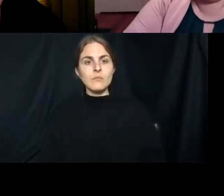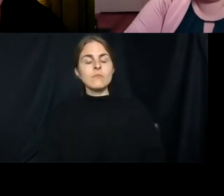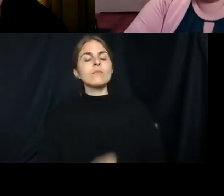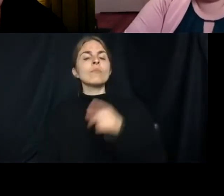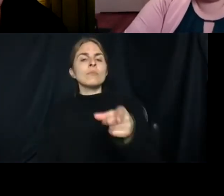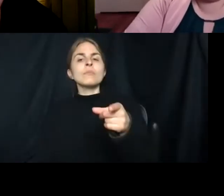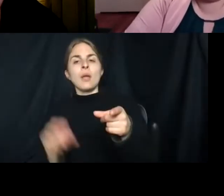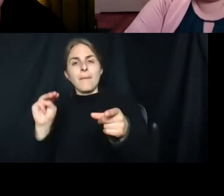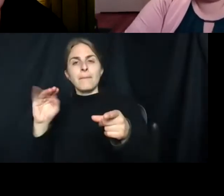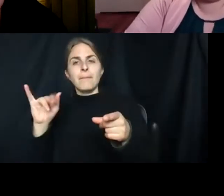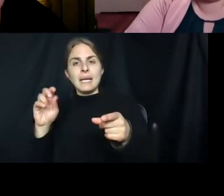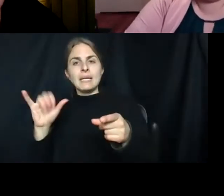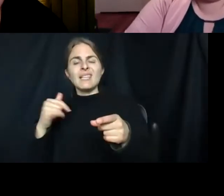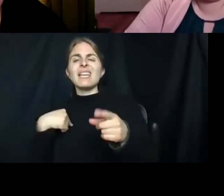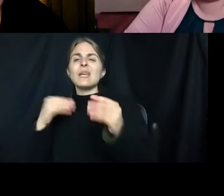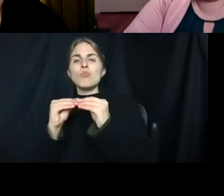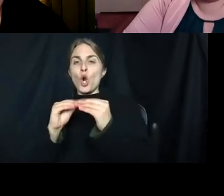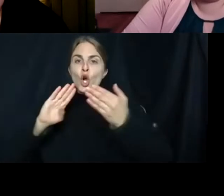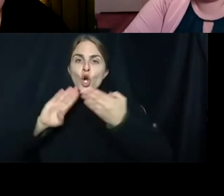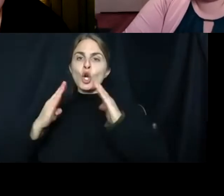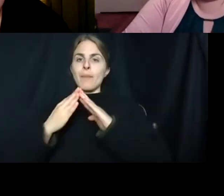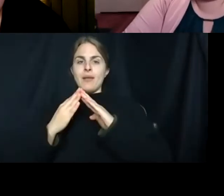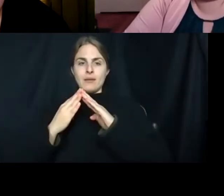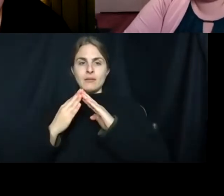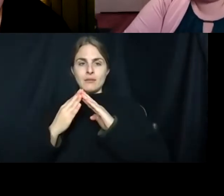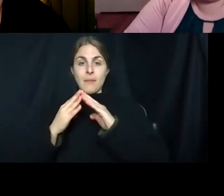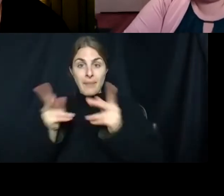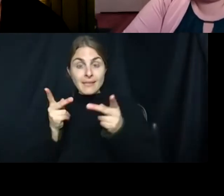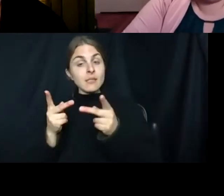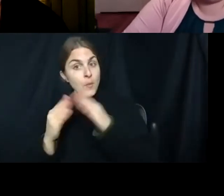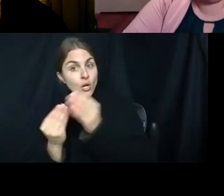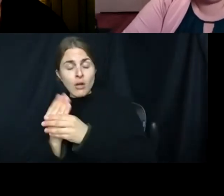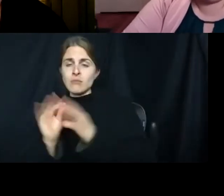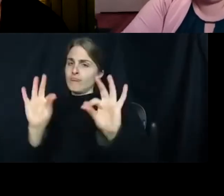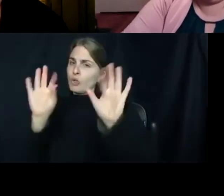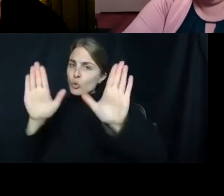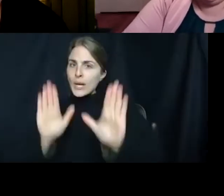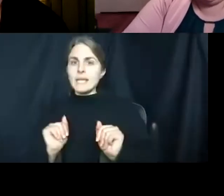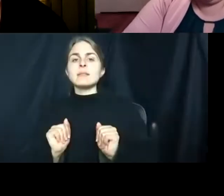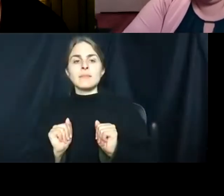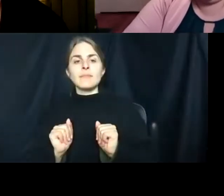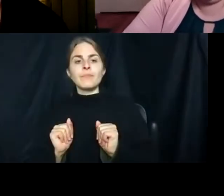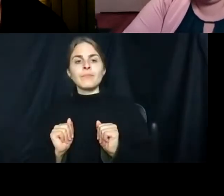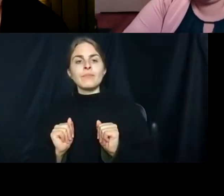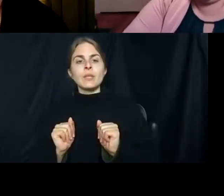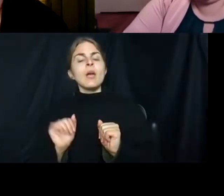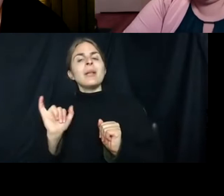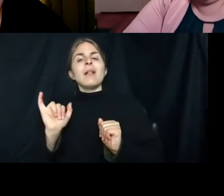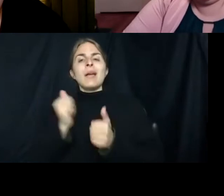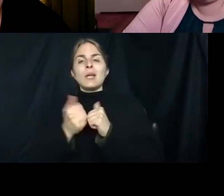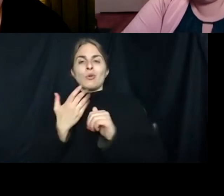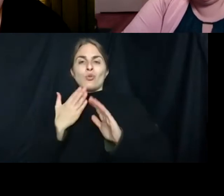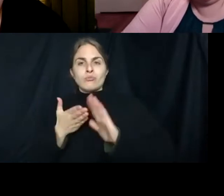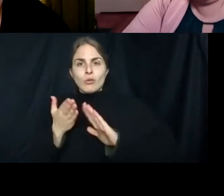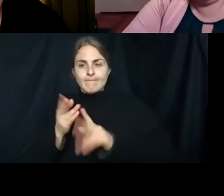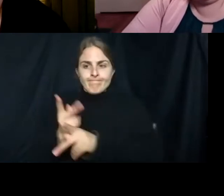especially more urban type places, community gardens are really great. They're not exactly like, I mean, anybody who's run a garden